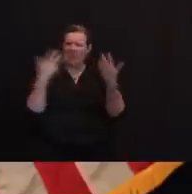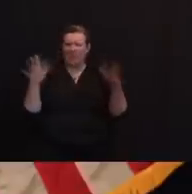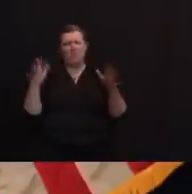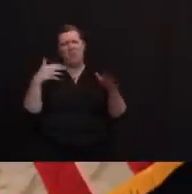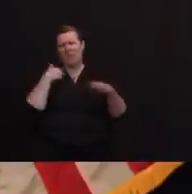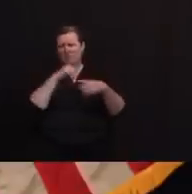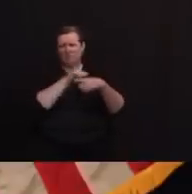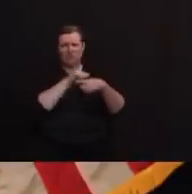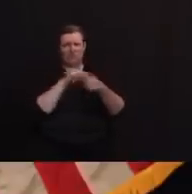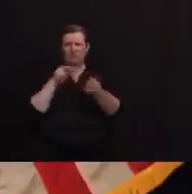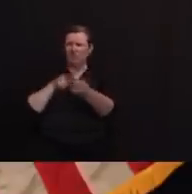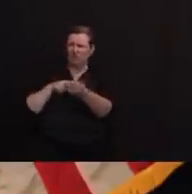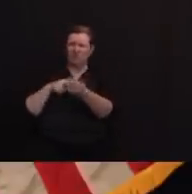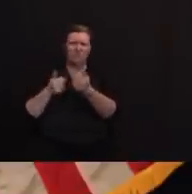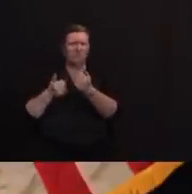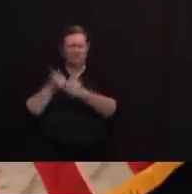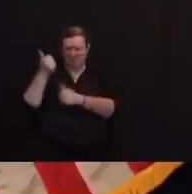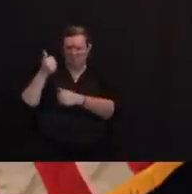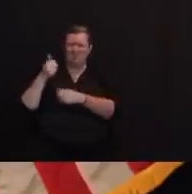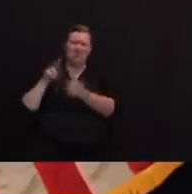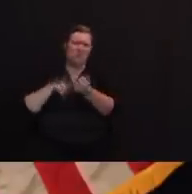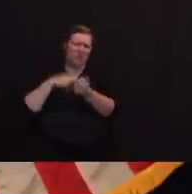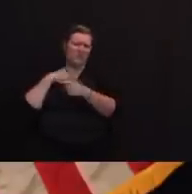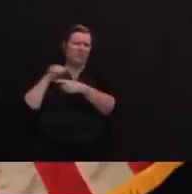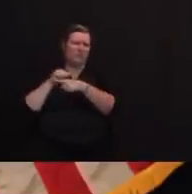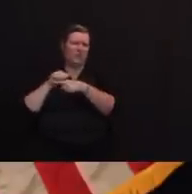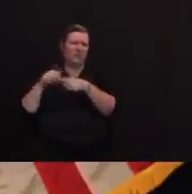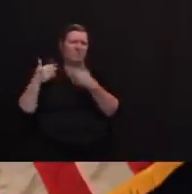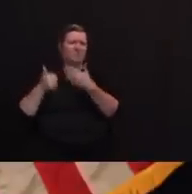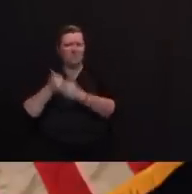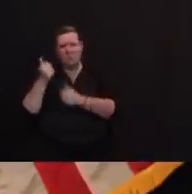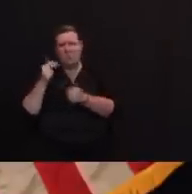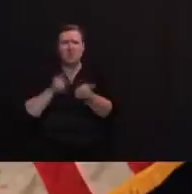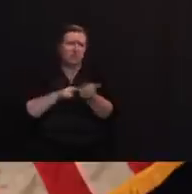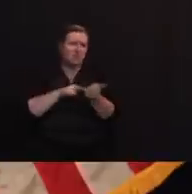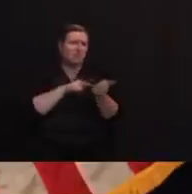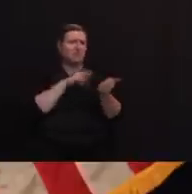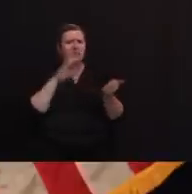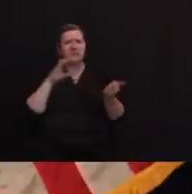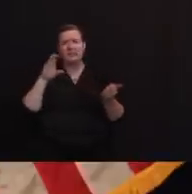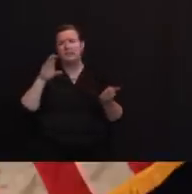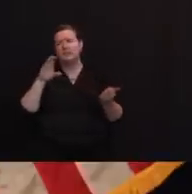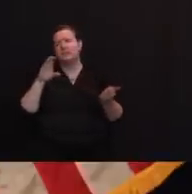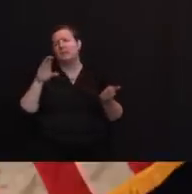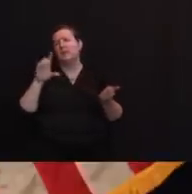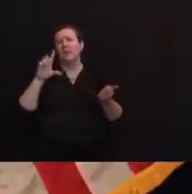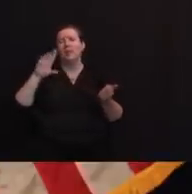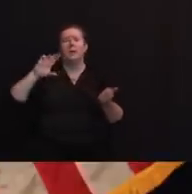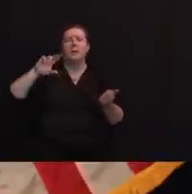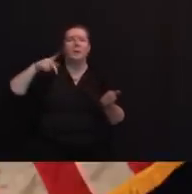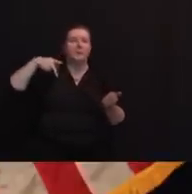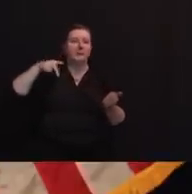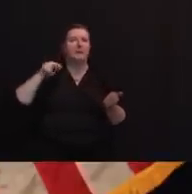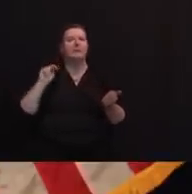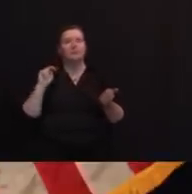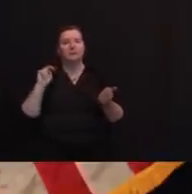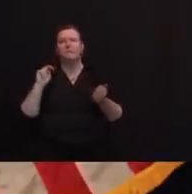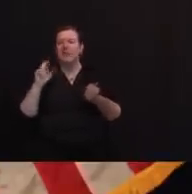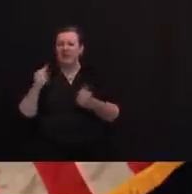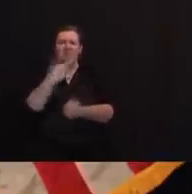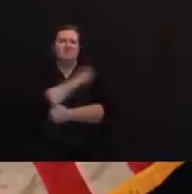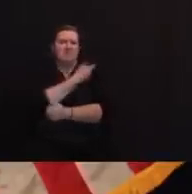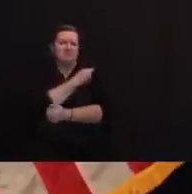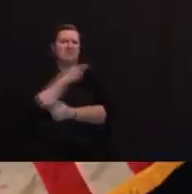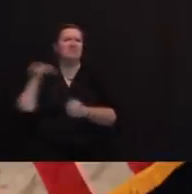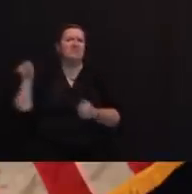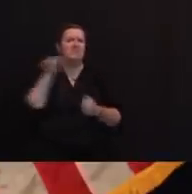of the individuals are nurses and LPNs actually in the state who are basically certified to give this. So there are a lot of professionals in the